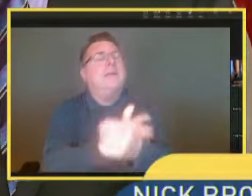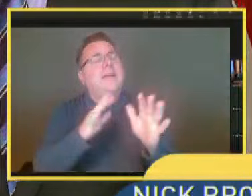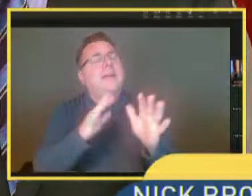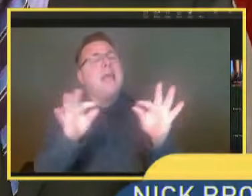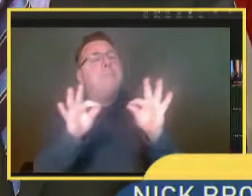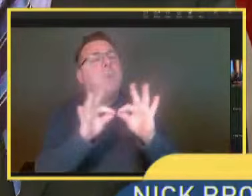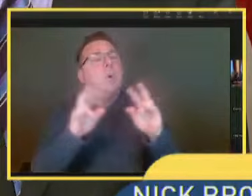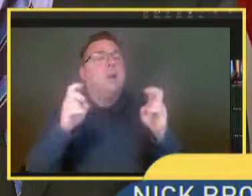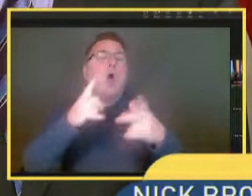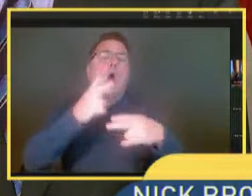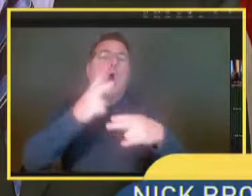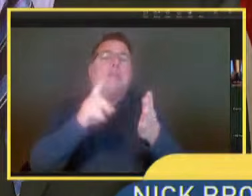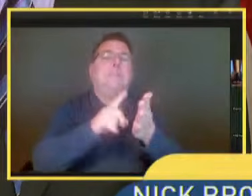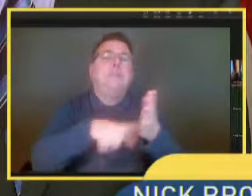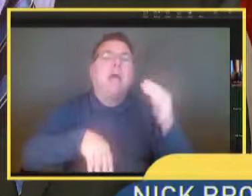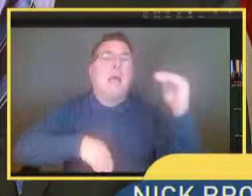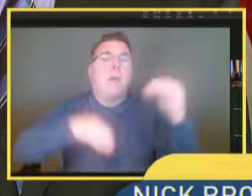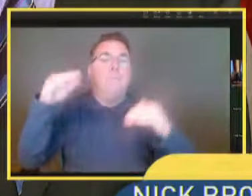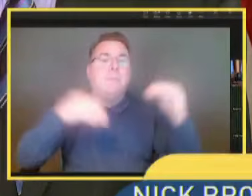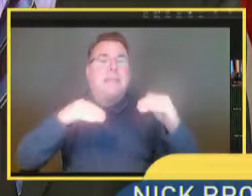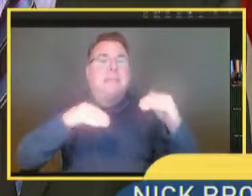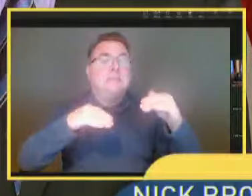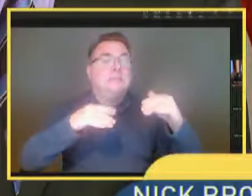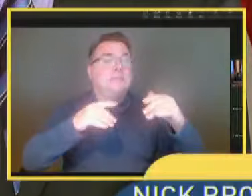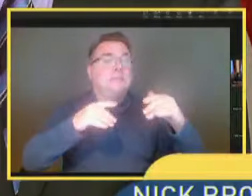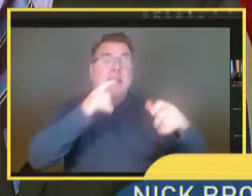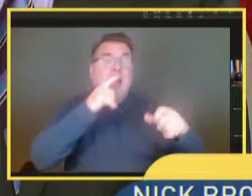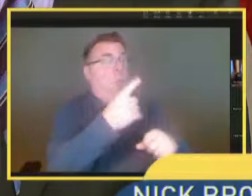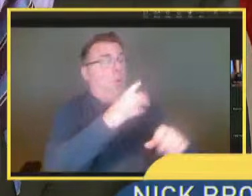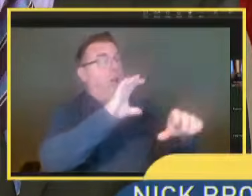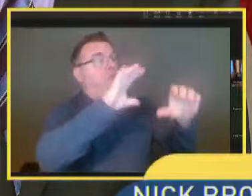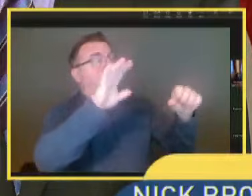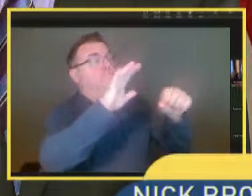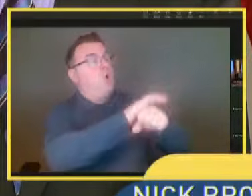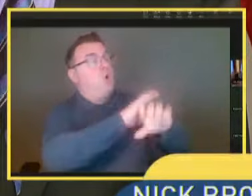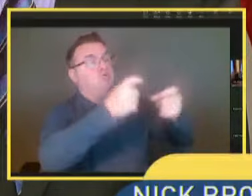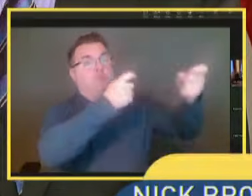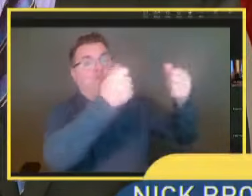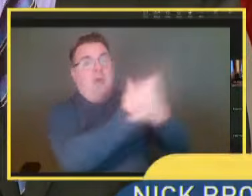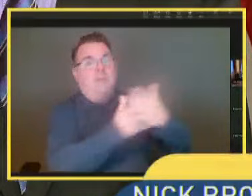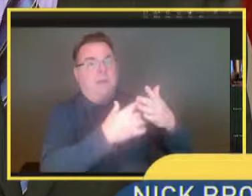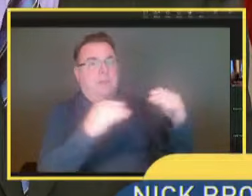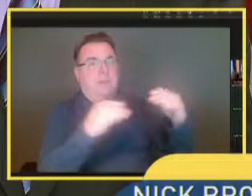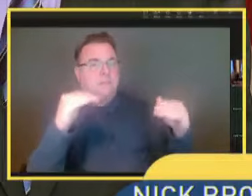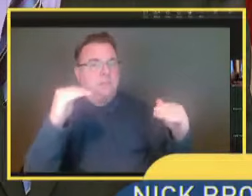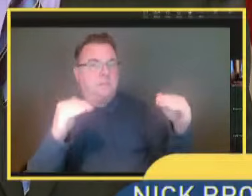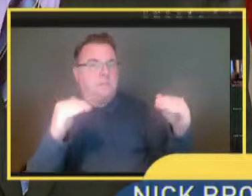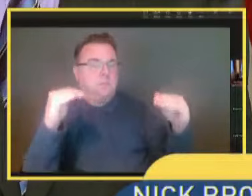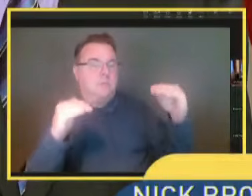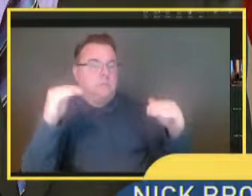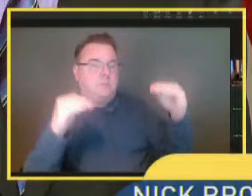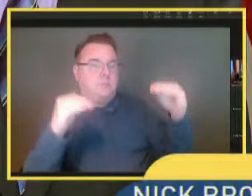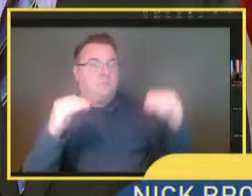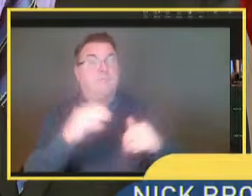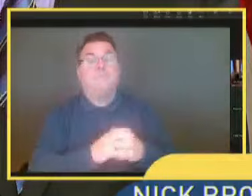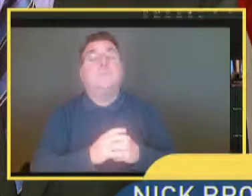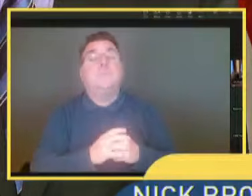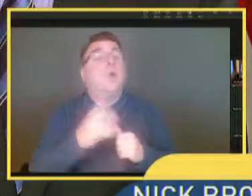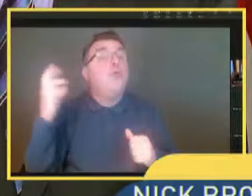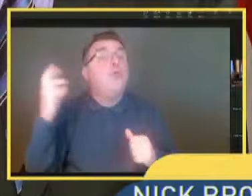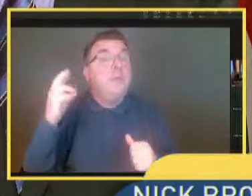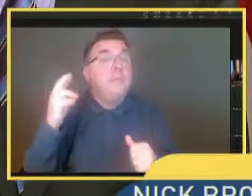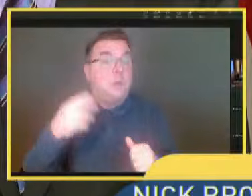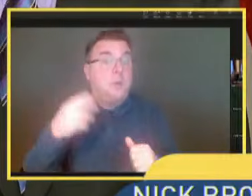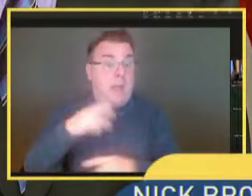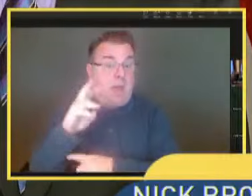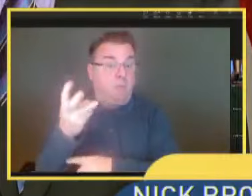ever if we want America that is both governed fairly and policed fairly. Judges sign warrants as a neutral party. ICE